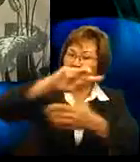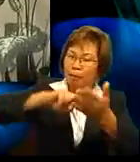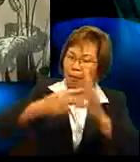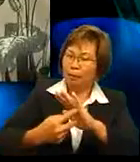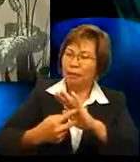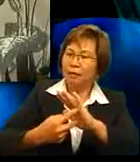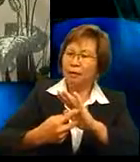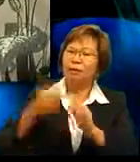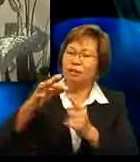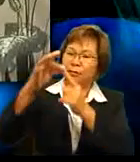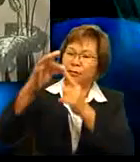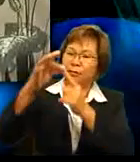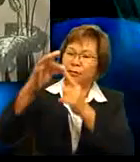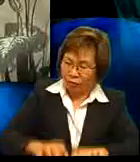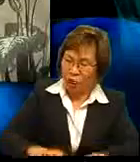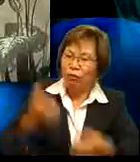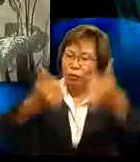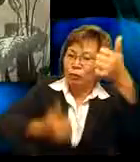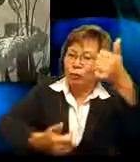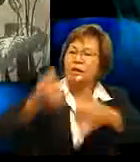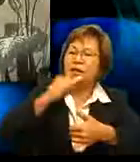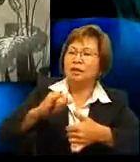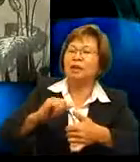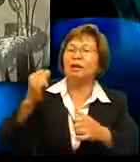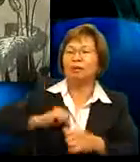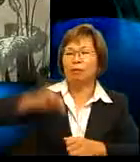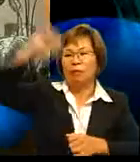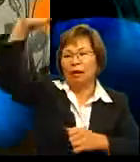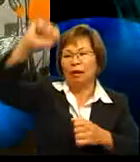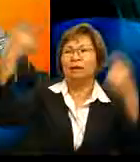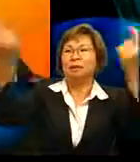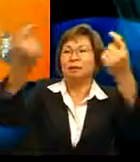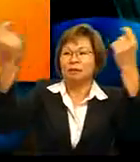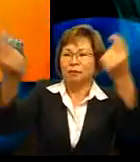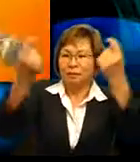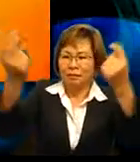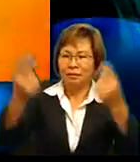is a name of a special event, which is our Merdeka celebration.